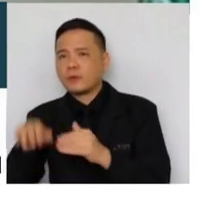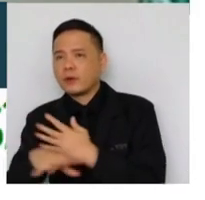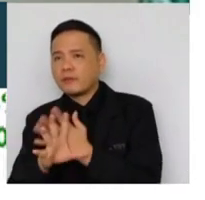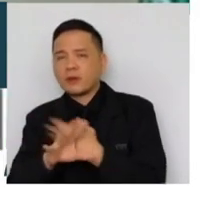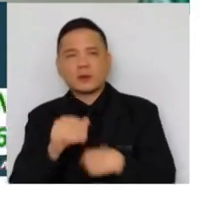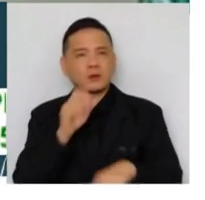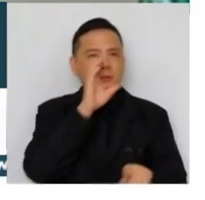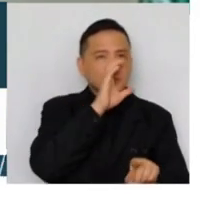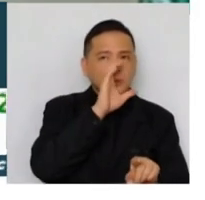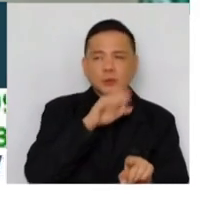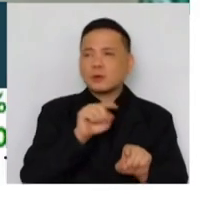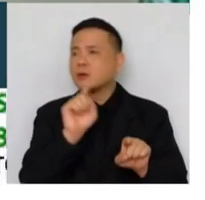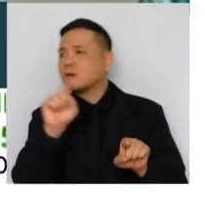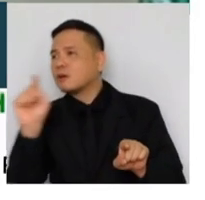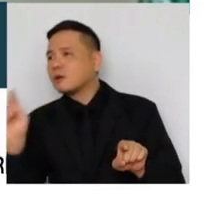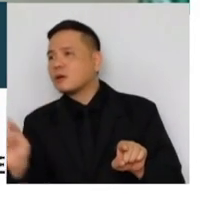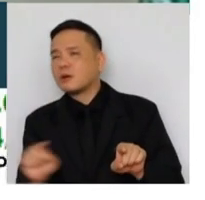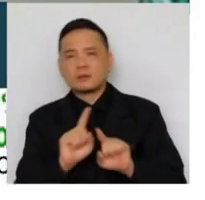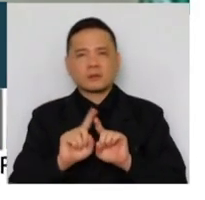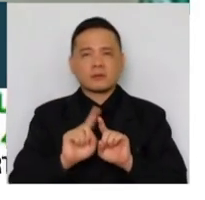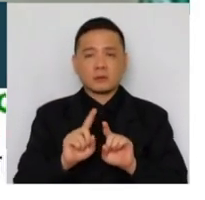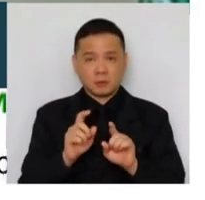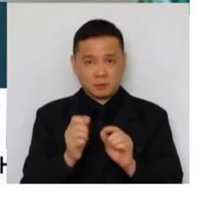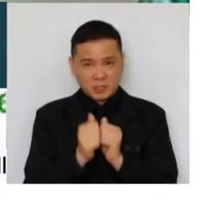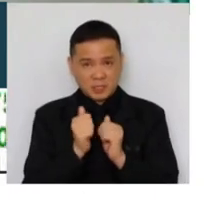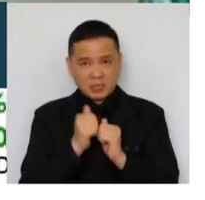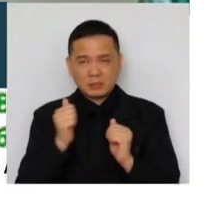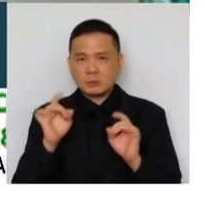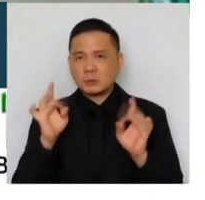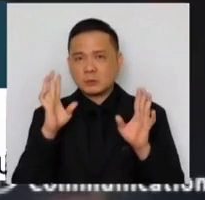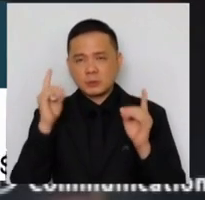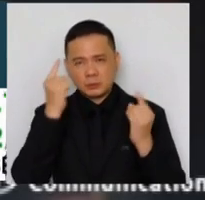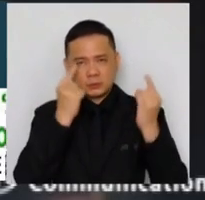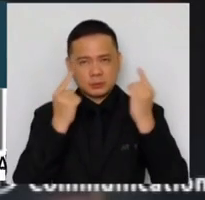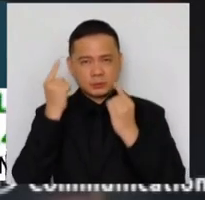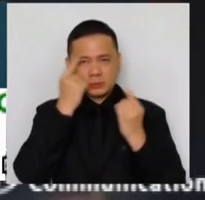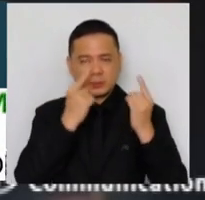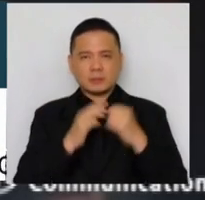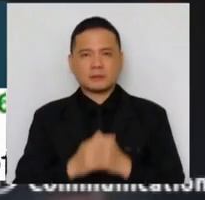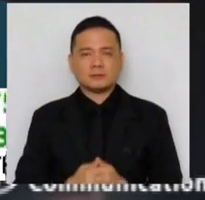airports. So that's a cause for concern.